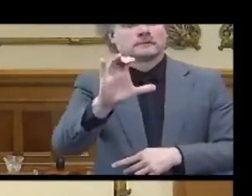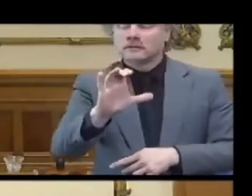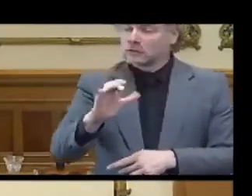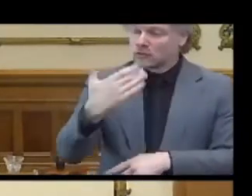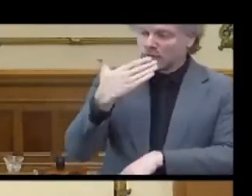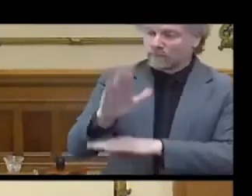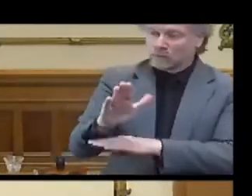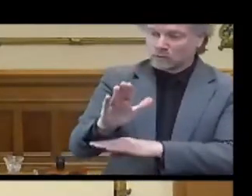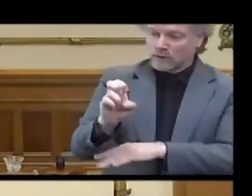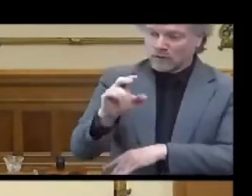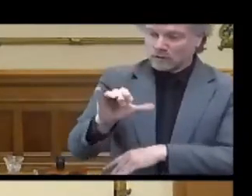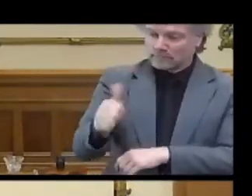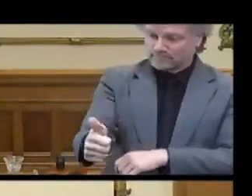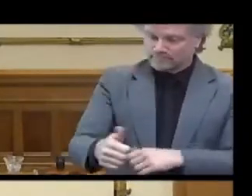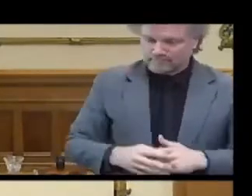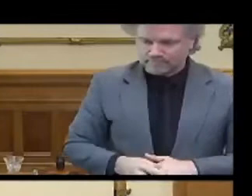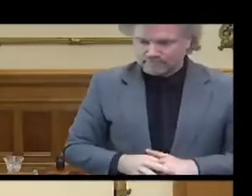Eric.